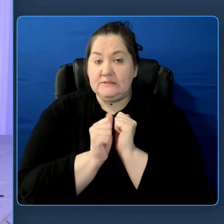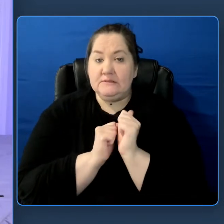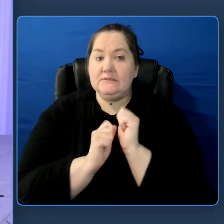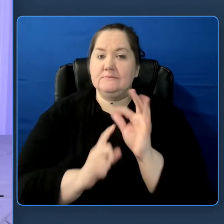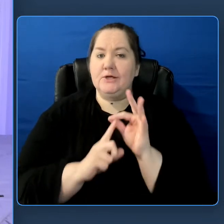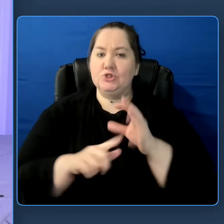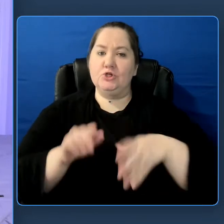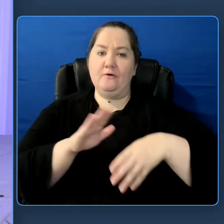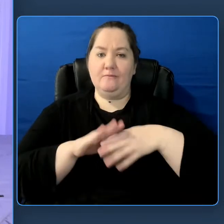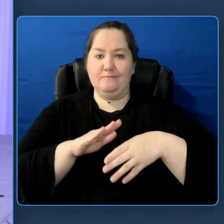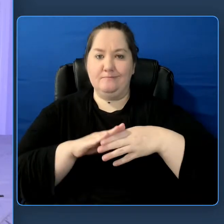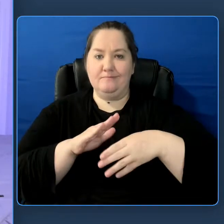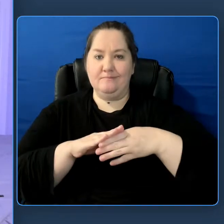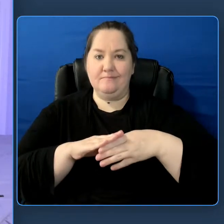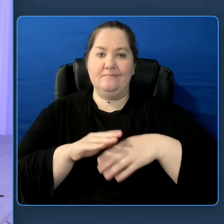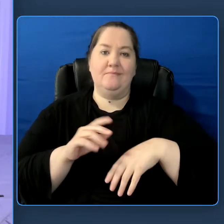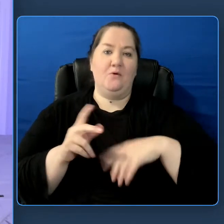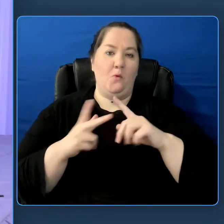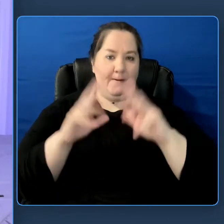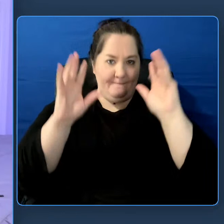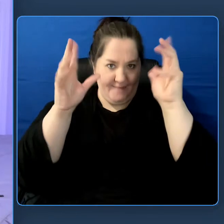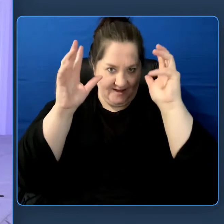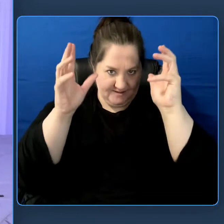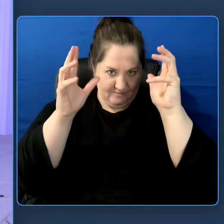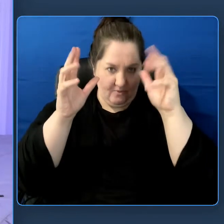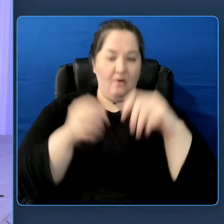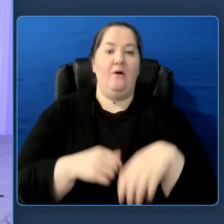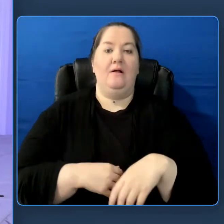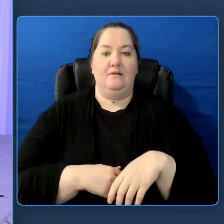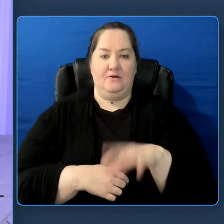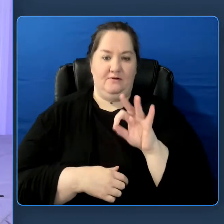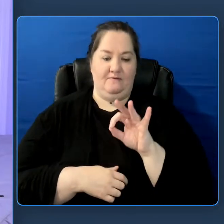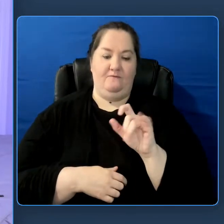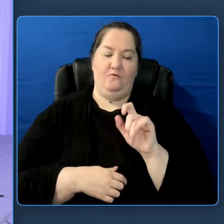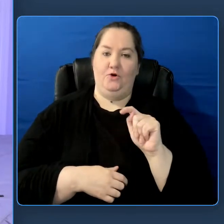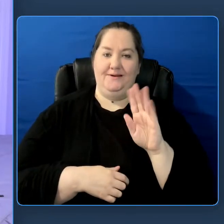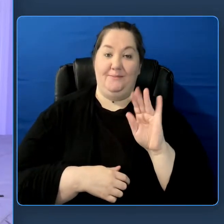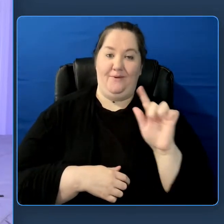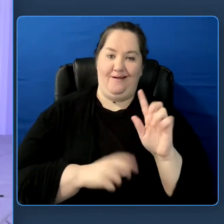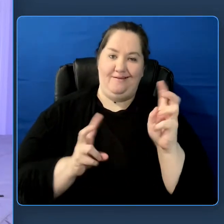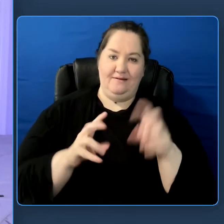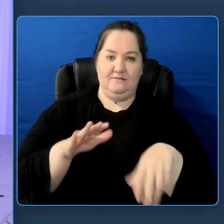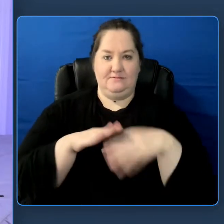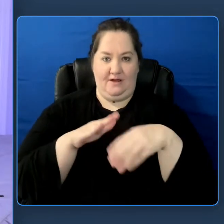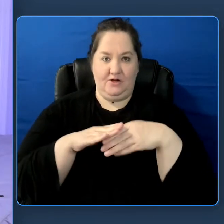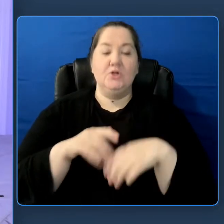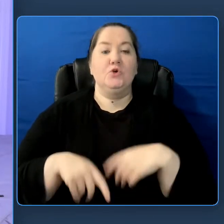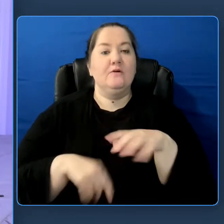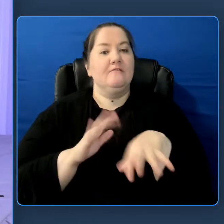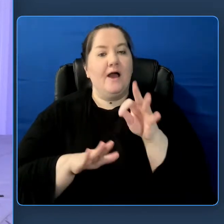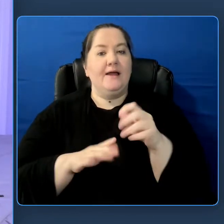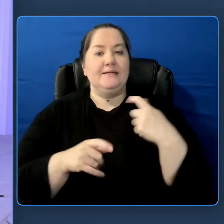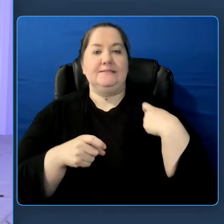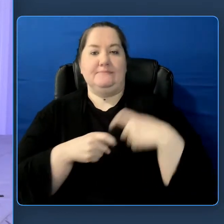especially with football and basketball, you'll find it in a Spanish alternative